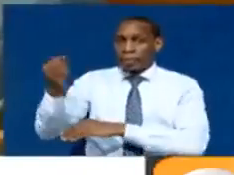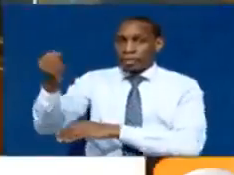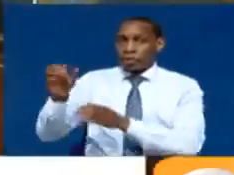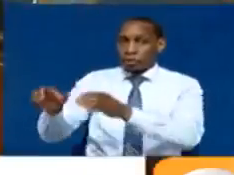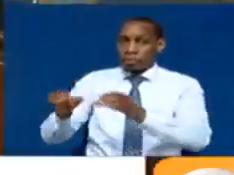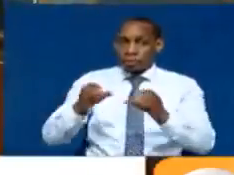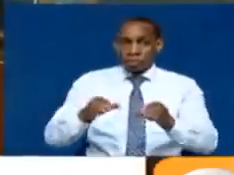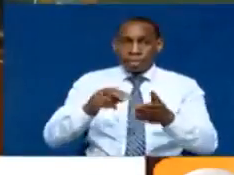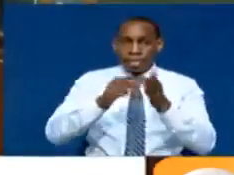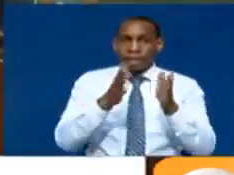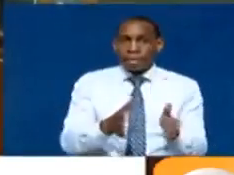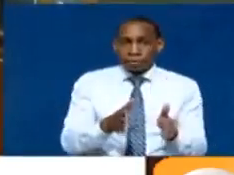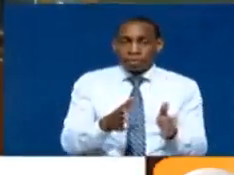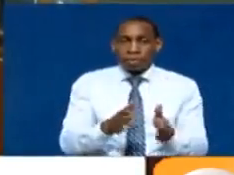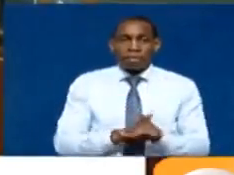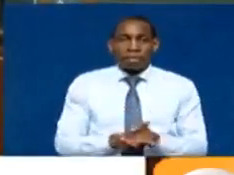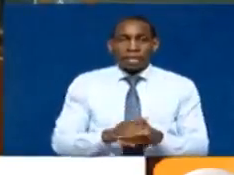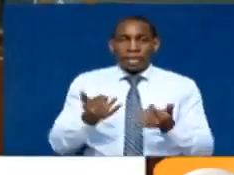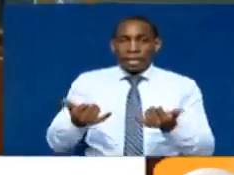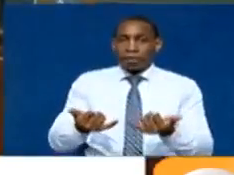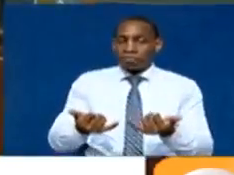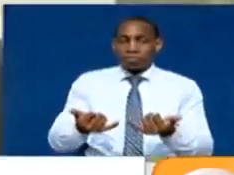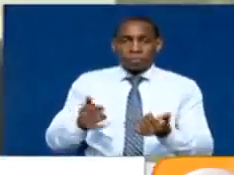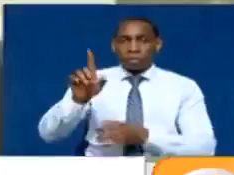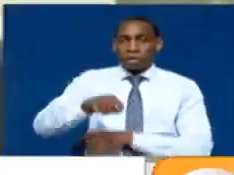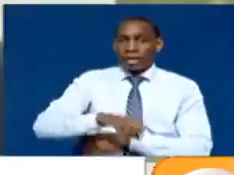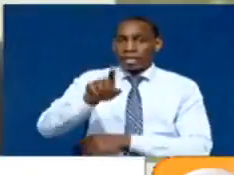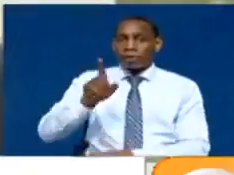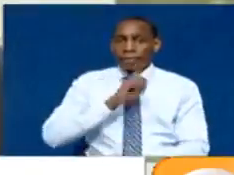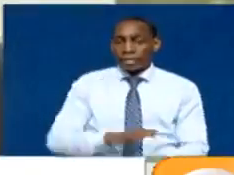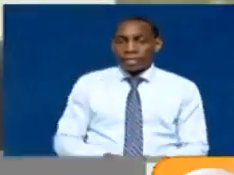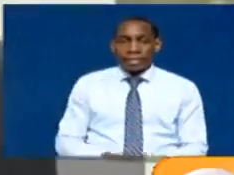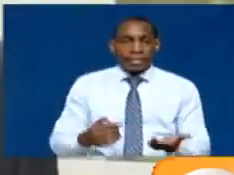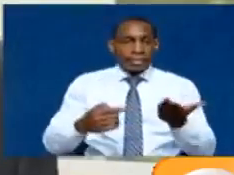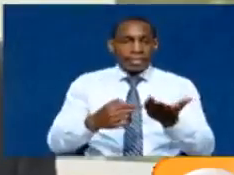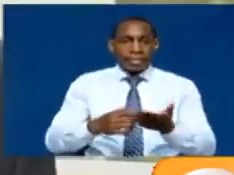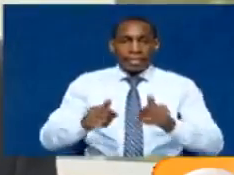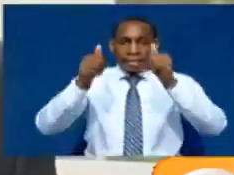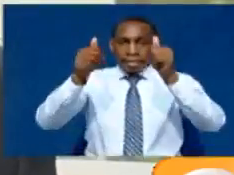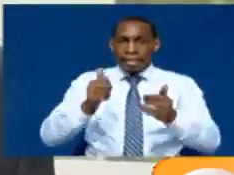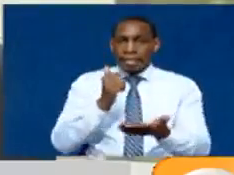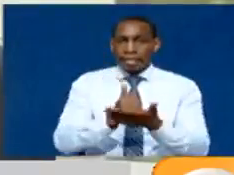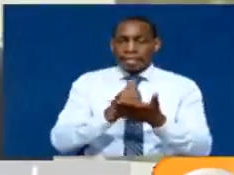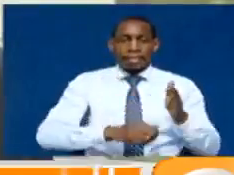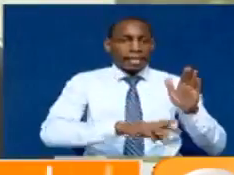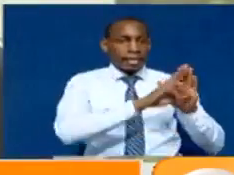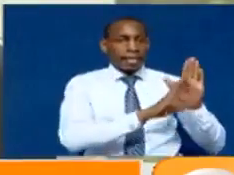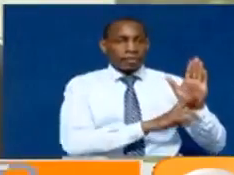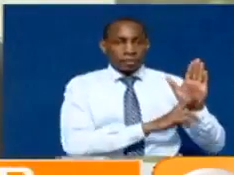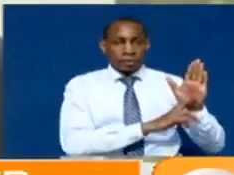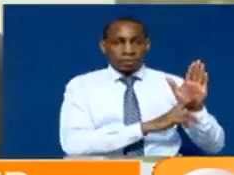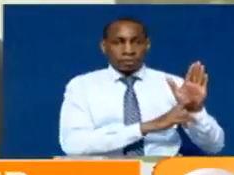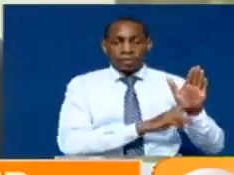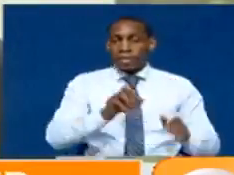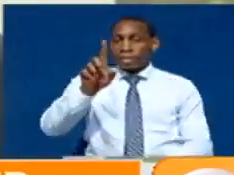political parties and candidates. That is now non-existent. By default, the gazettement of the guideline